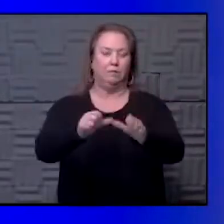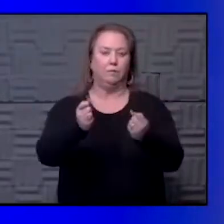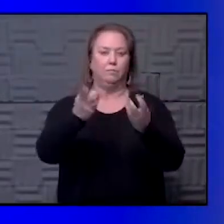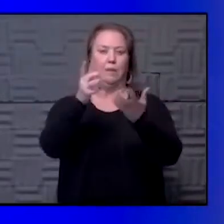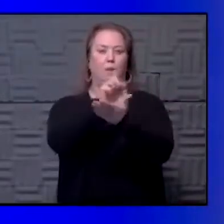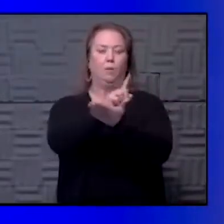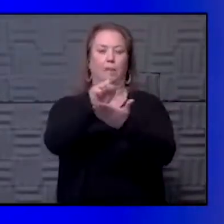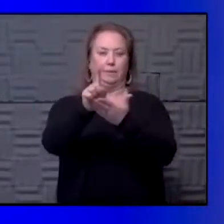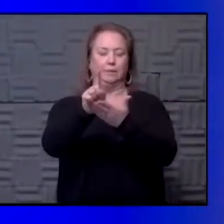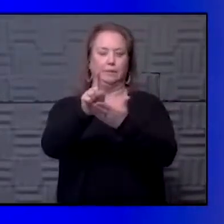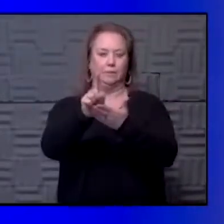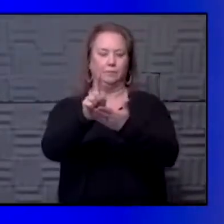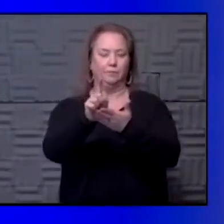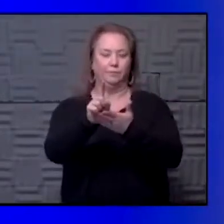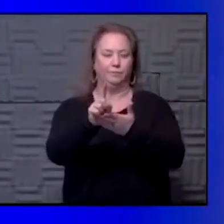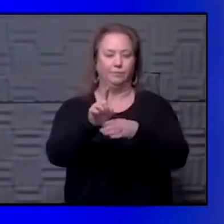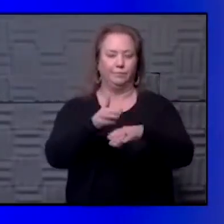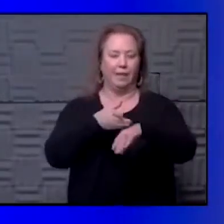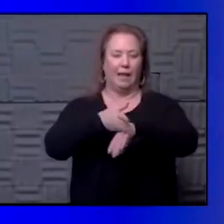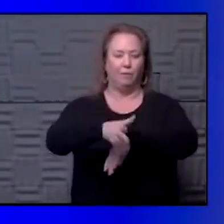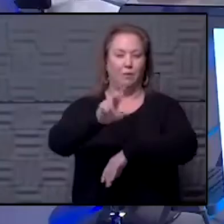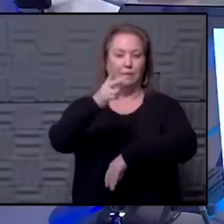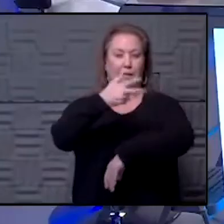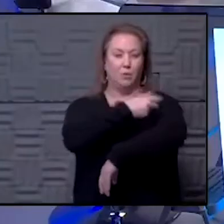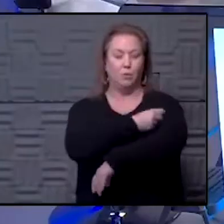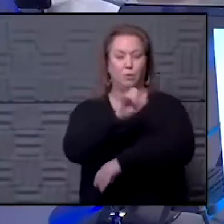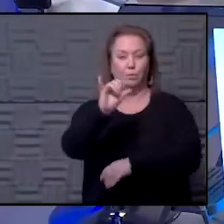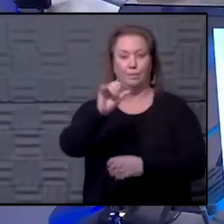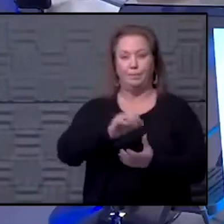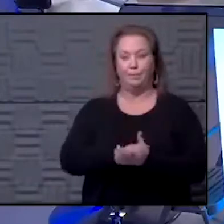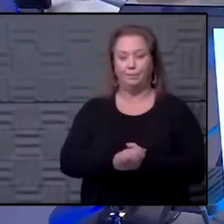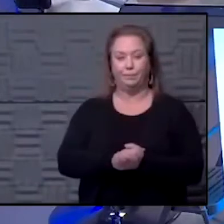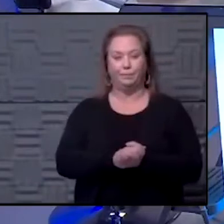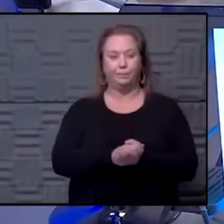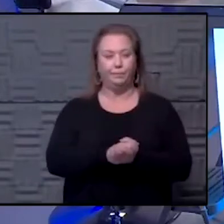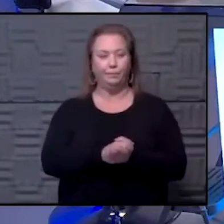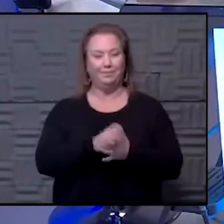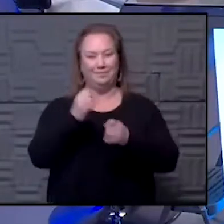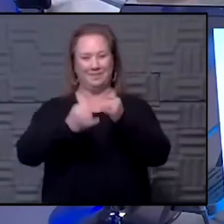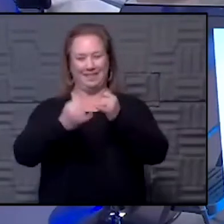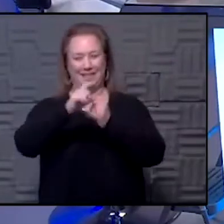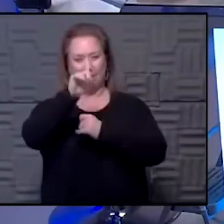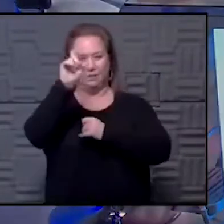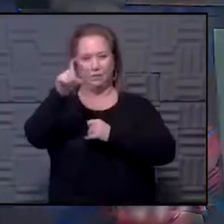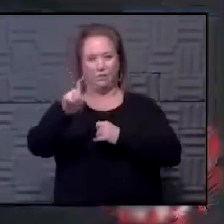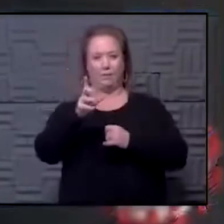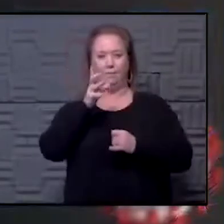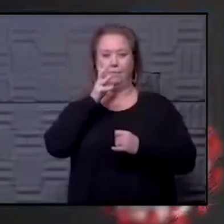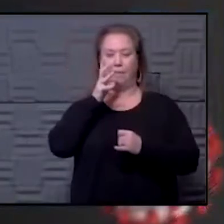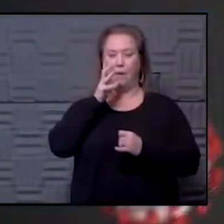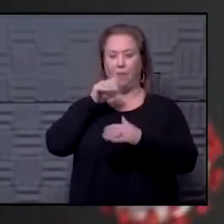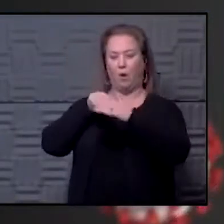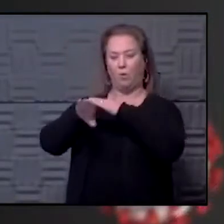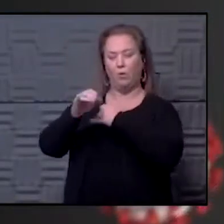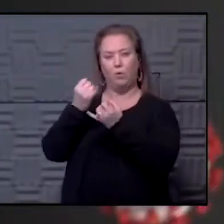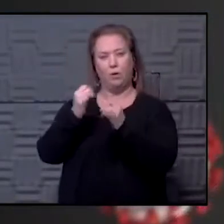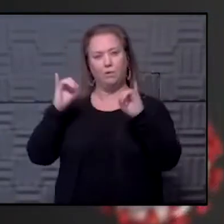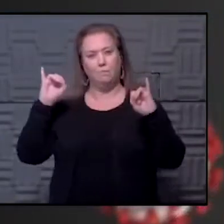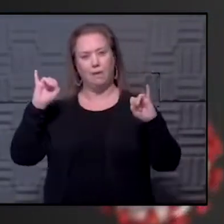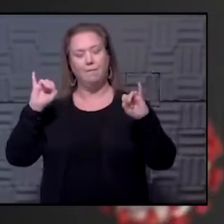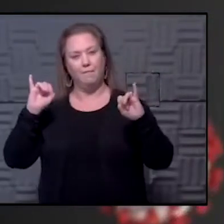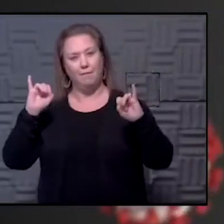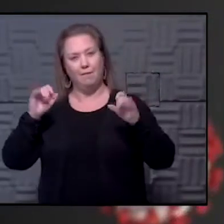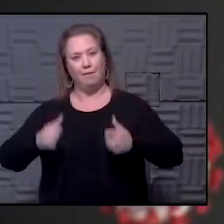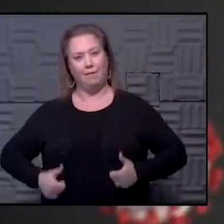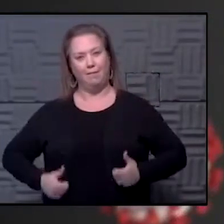weeks, and then even after that second dose for weeks as well. So. Last question. I was at my mother's independent living center as they were giving